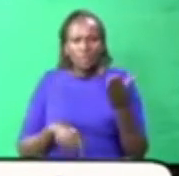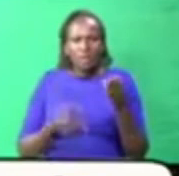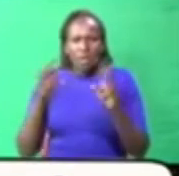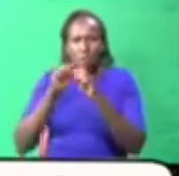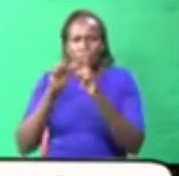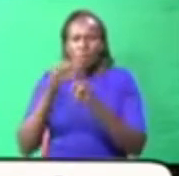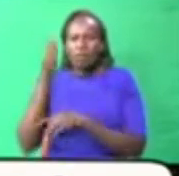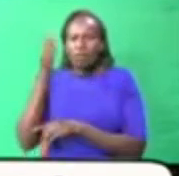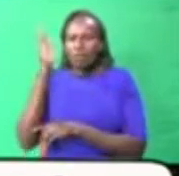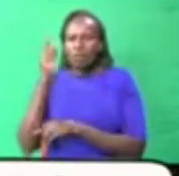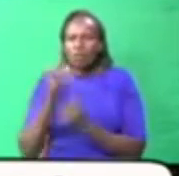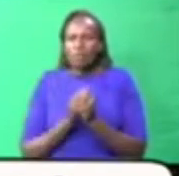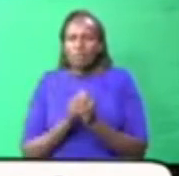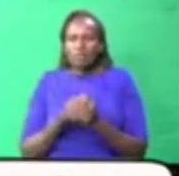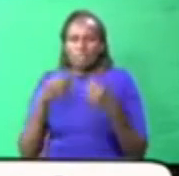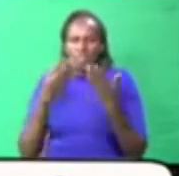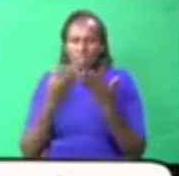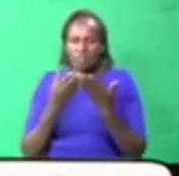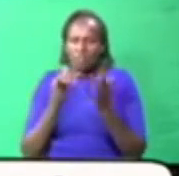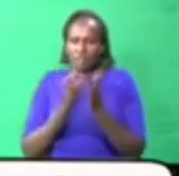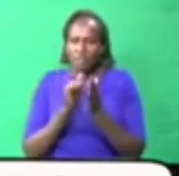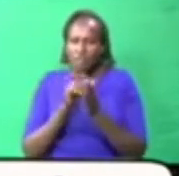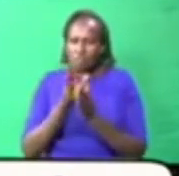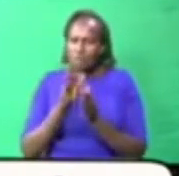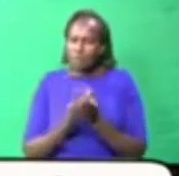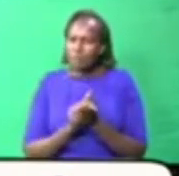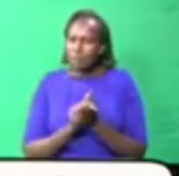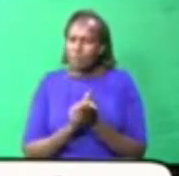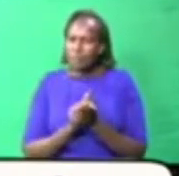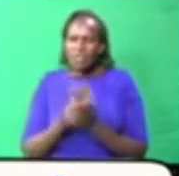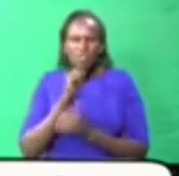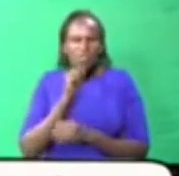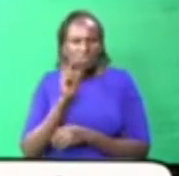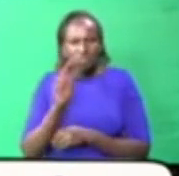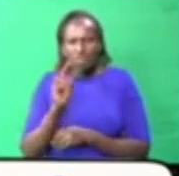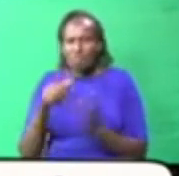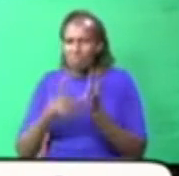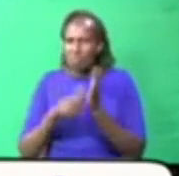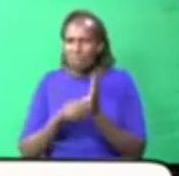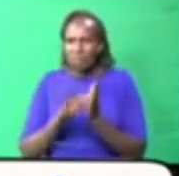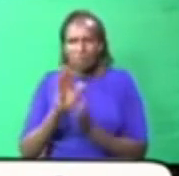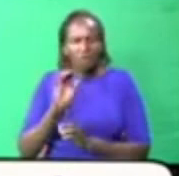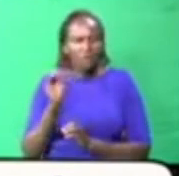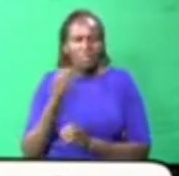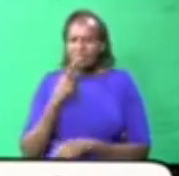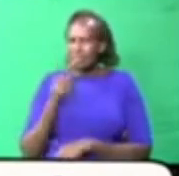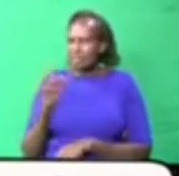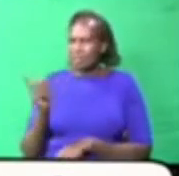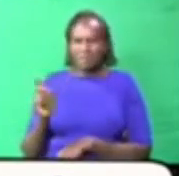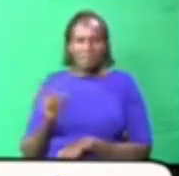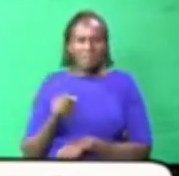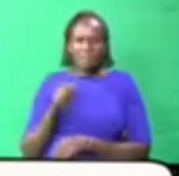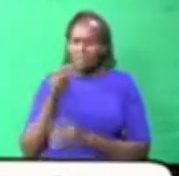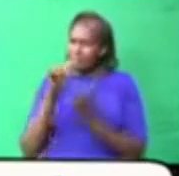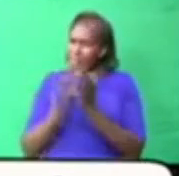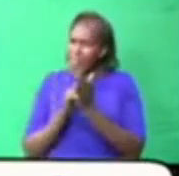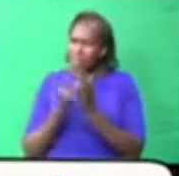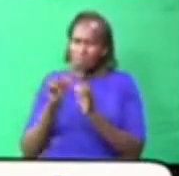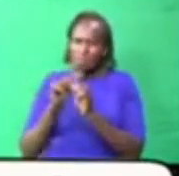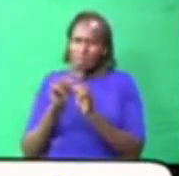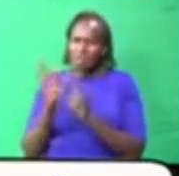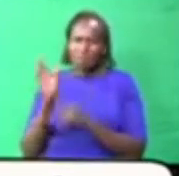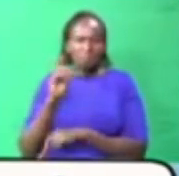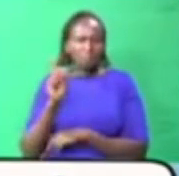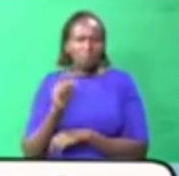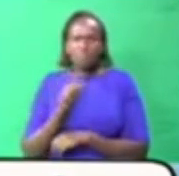God that gave to the servant that you are under, don't look at your situation and say, pana, hiyo neno, pana, siyo la